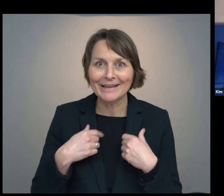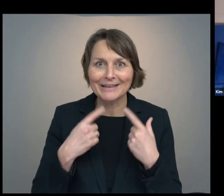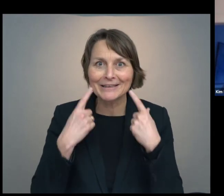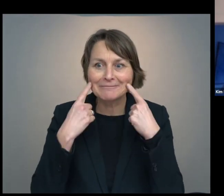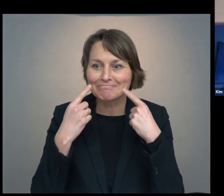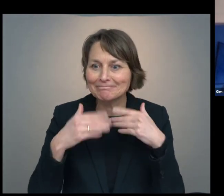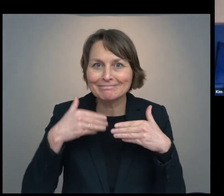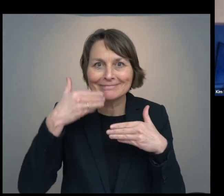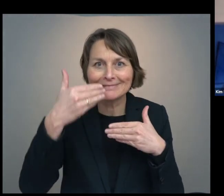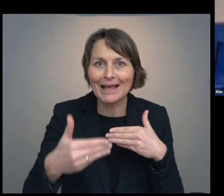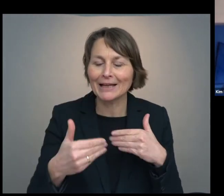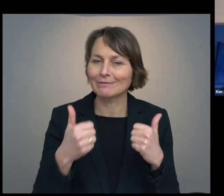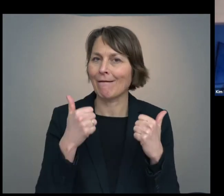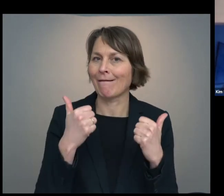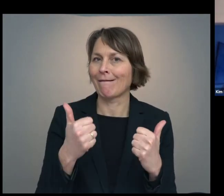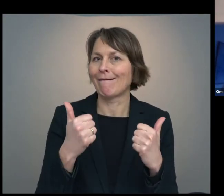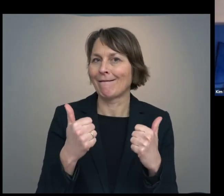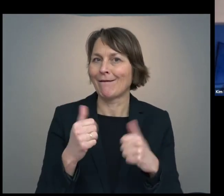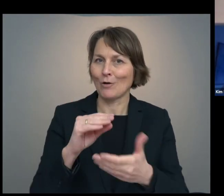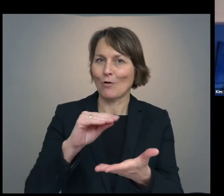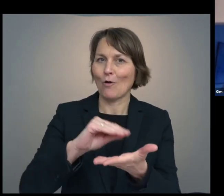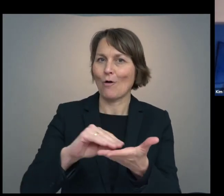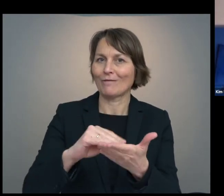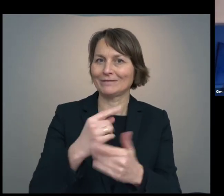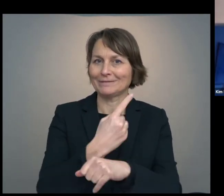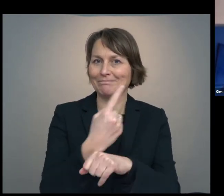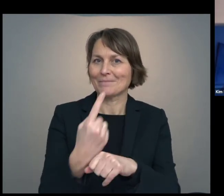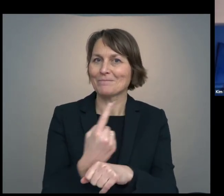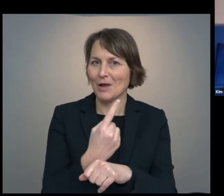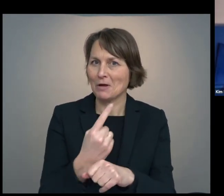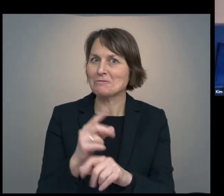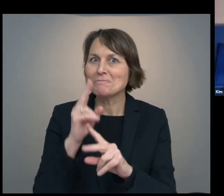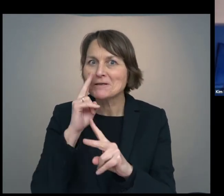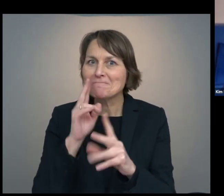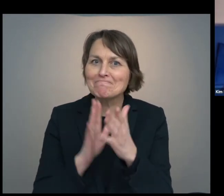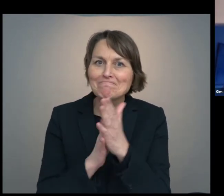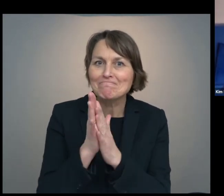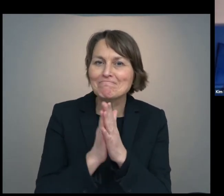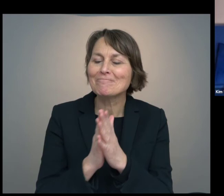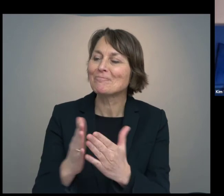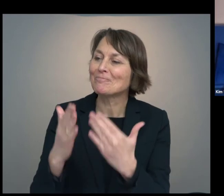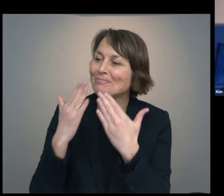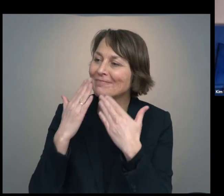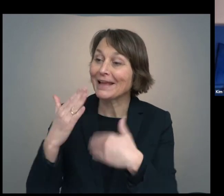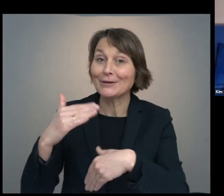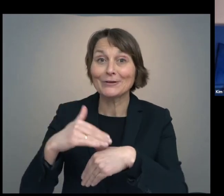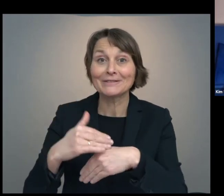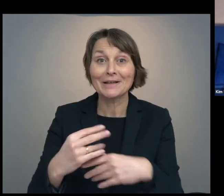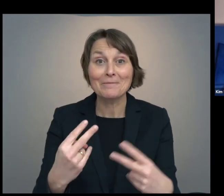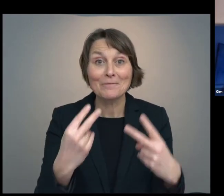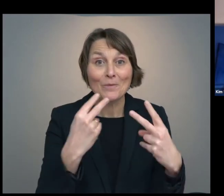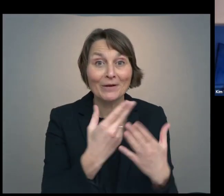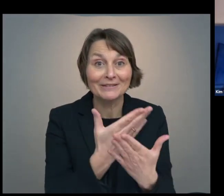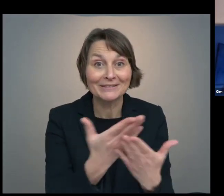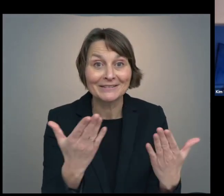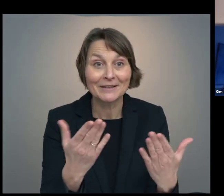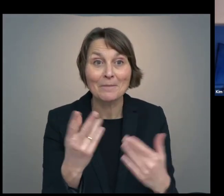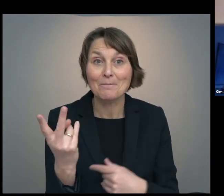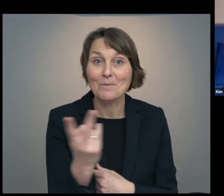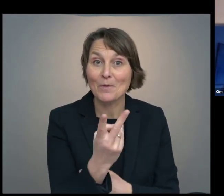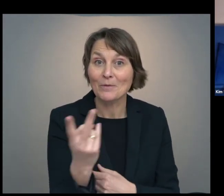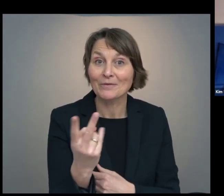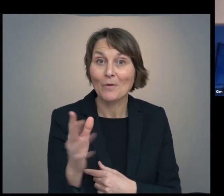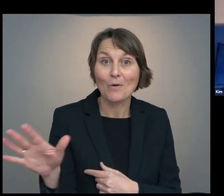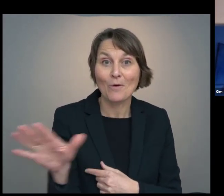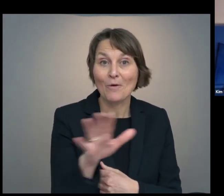Well, sounds like it's going to be a great next office hours. I'm looking forward to seeing it. And thank you for your time